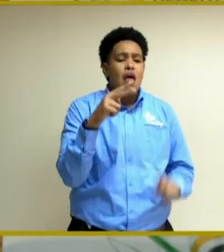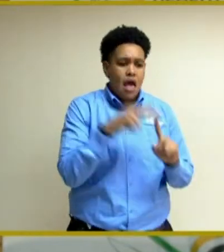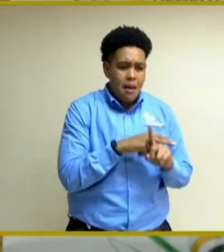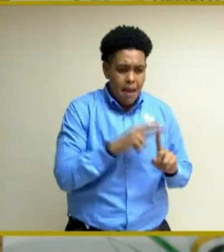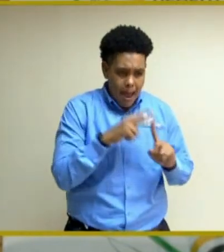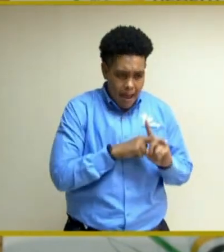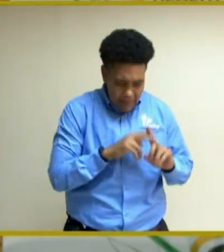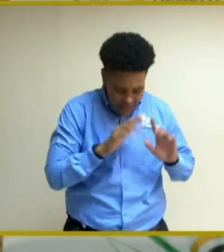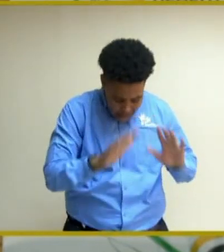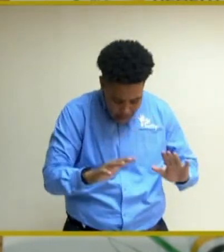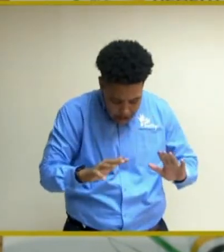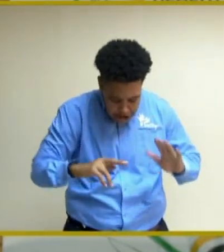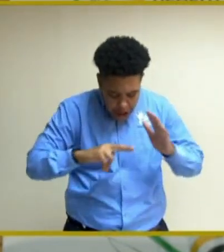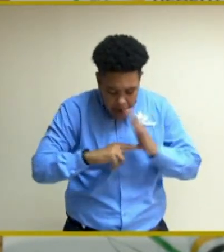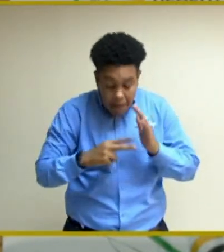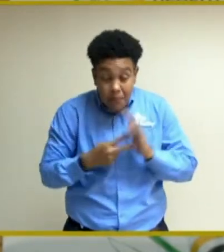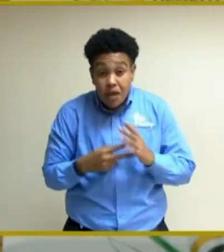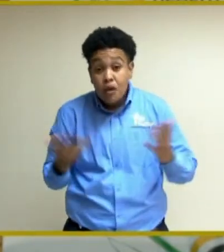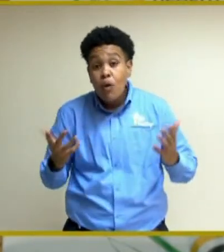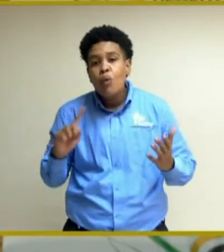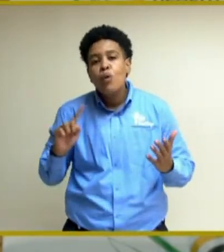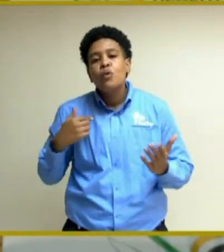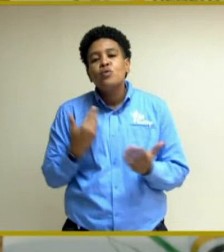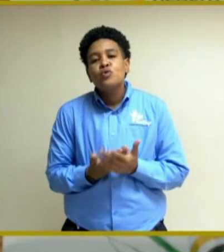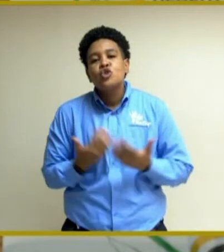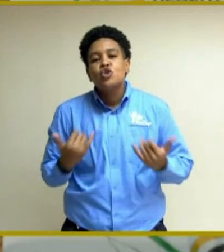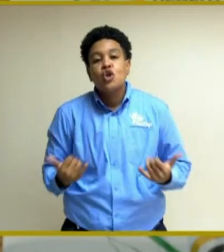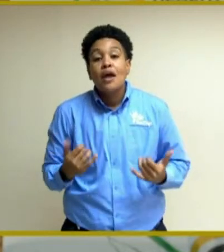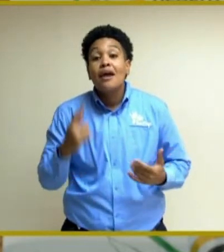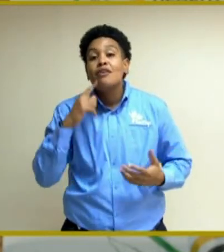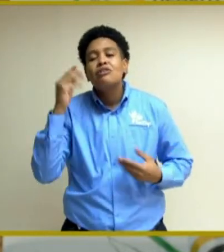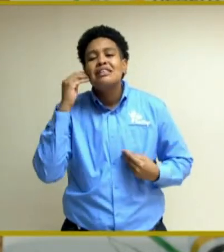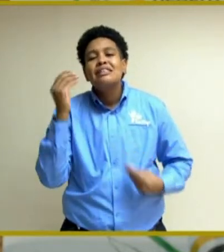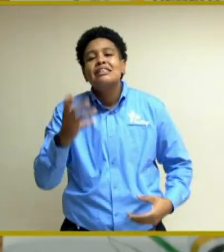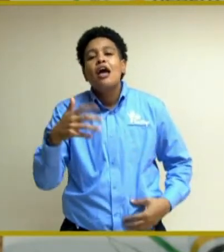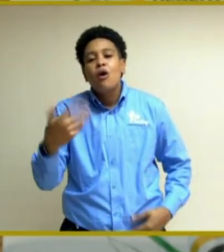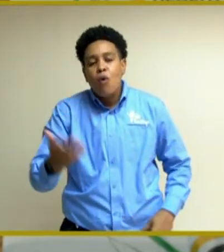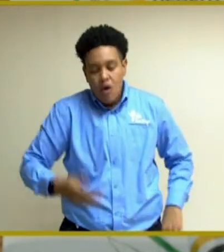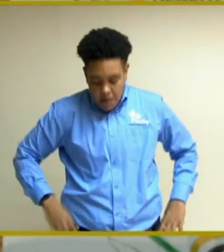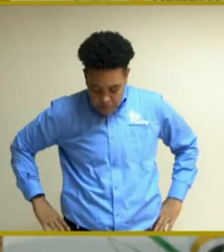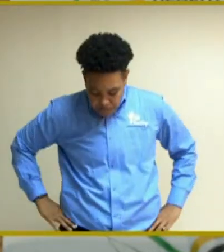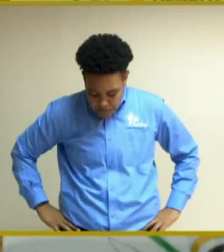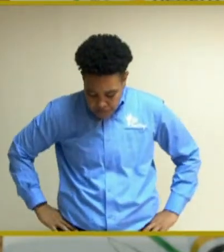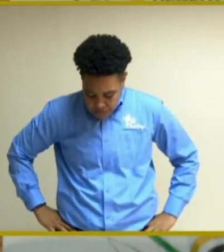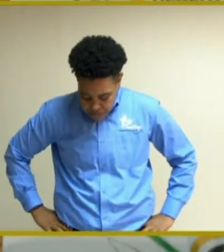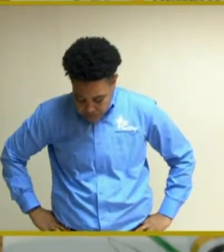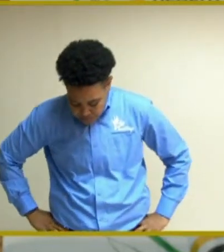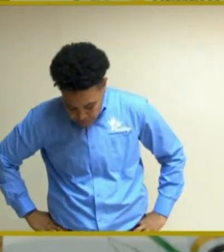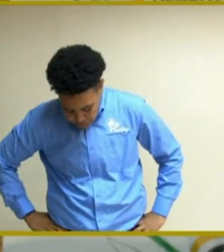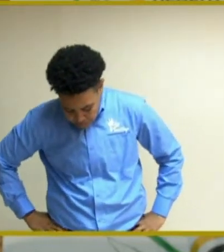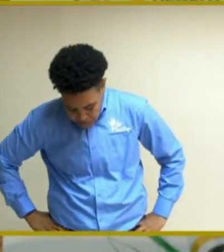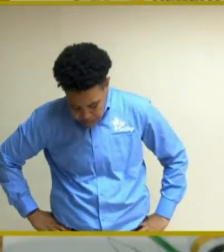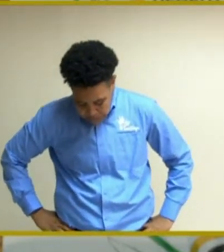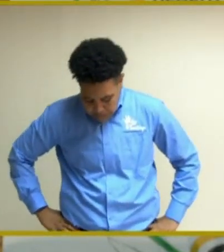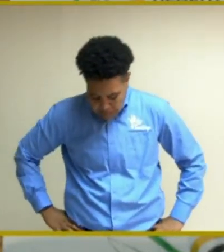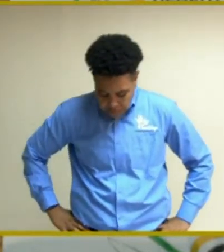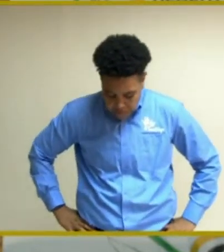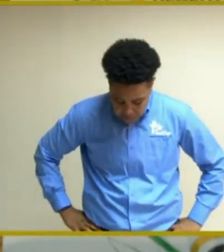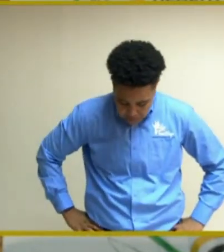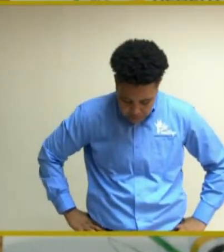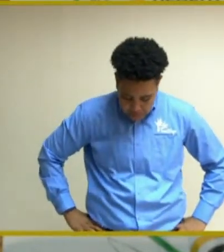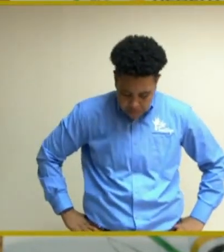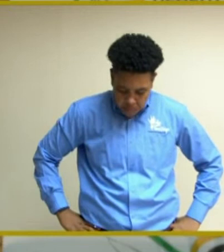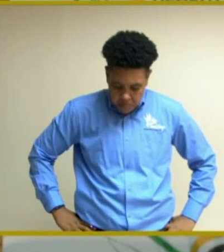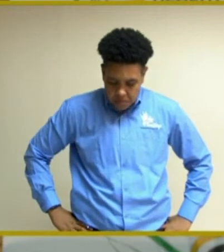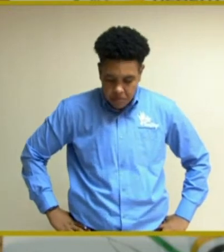application, and hence where we are today. Now, in saying that, based on the most recent restrictions that we have